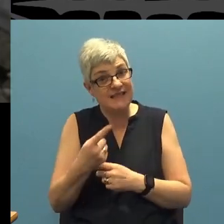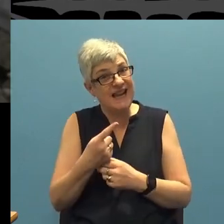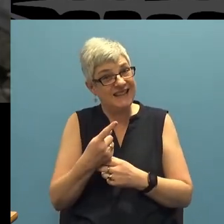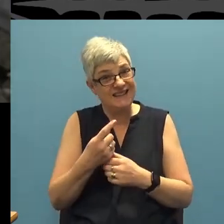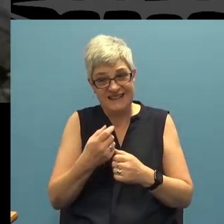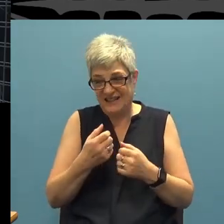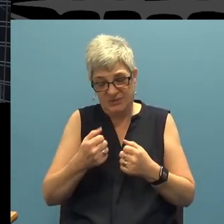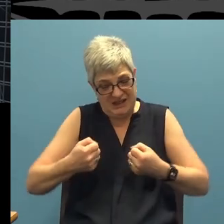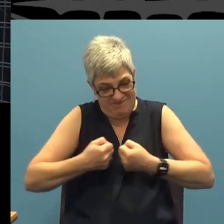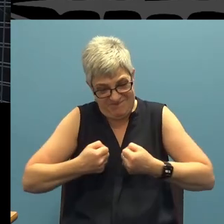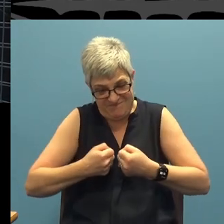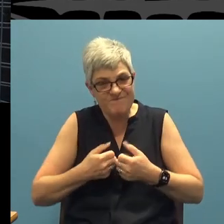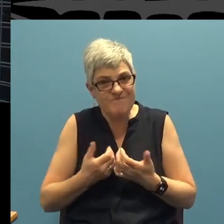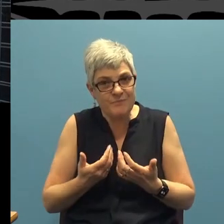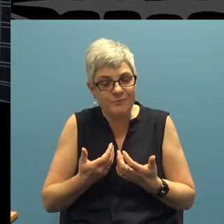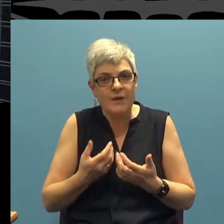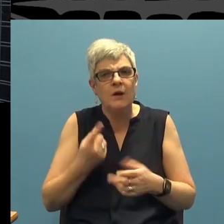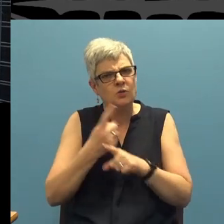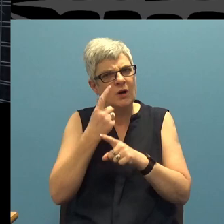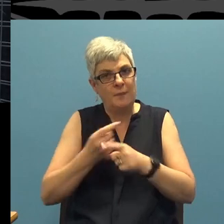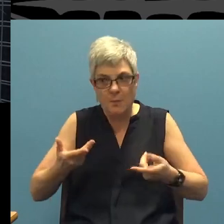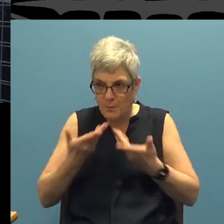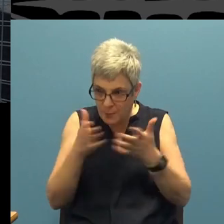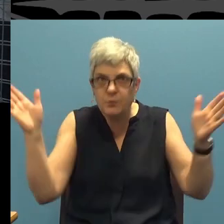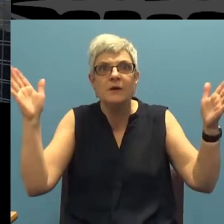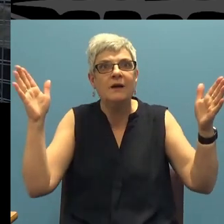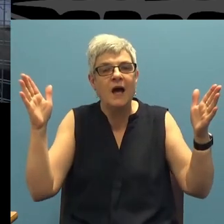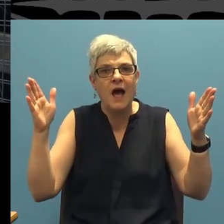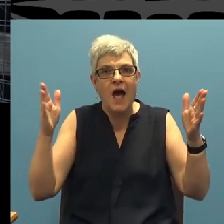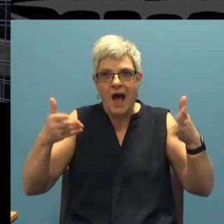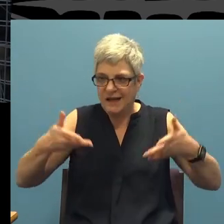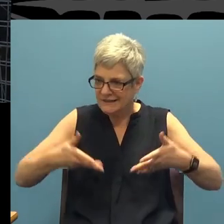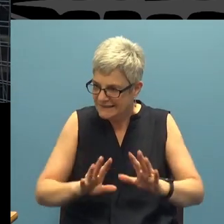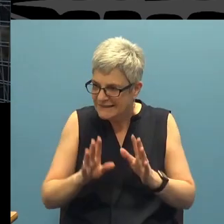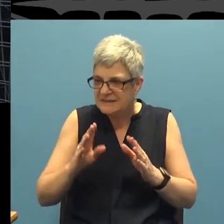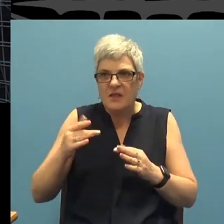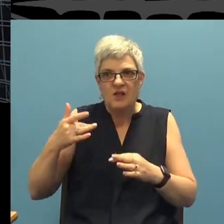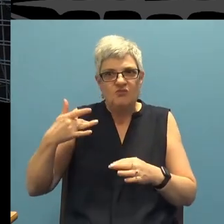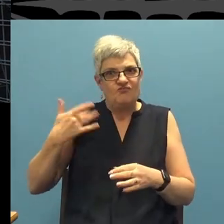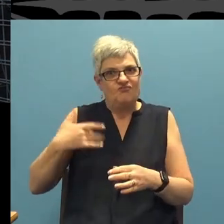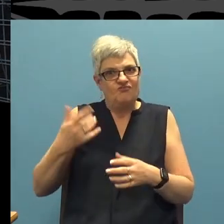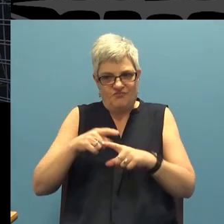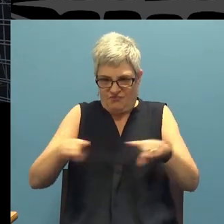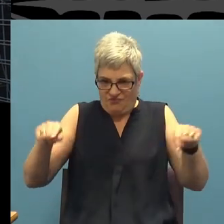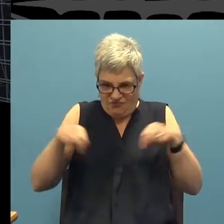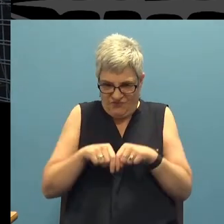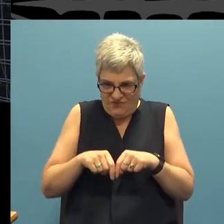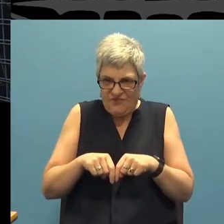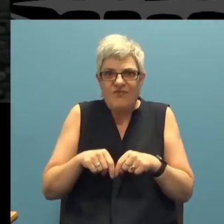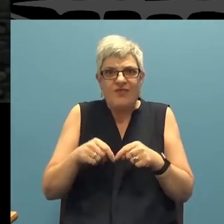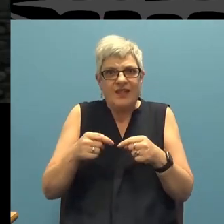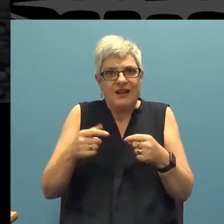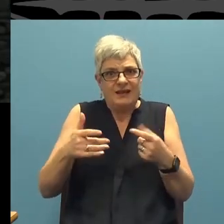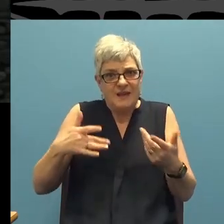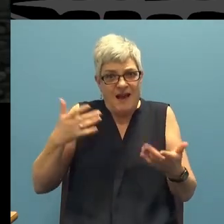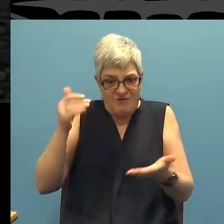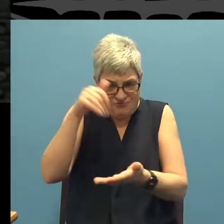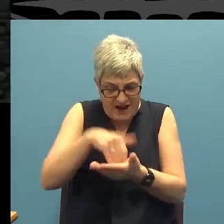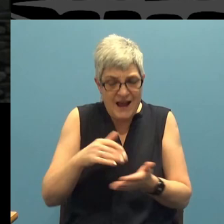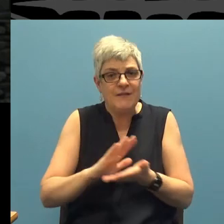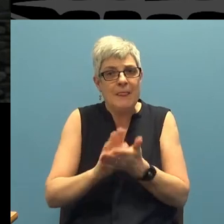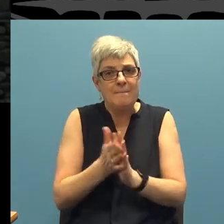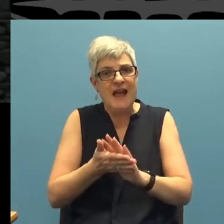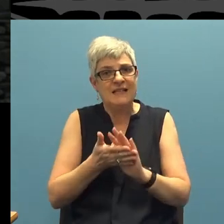just short of space. I mean, talk about entrance. His birth from a dress meant Jesus literally arrived in the mess. But less about